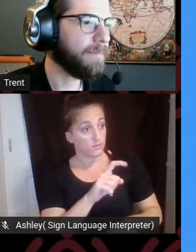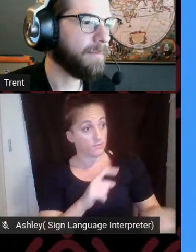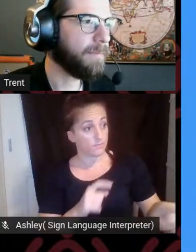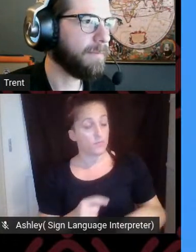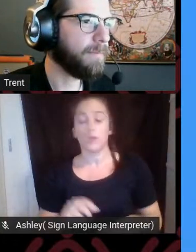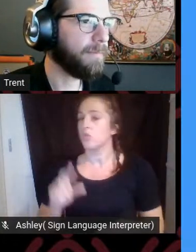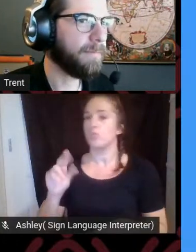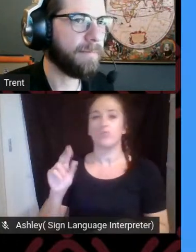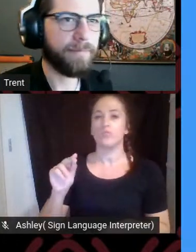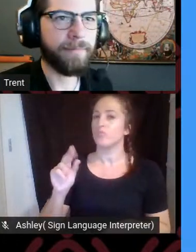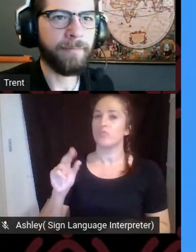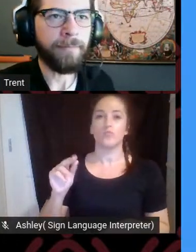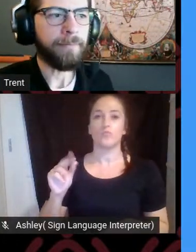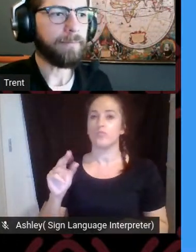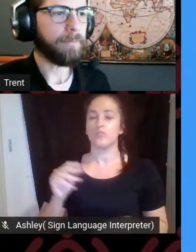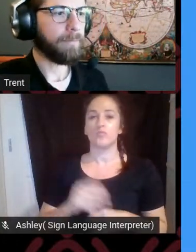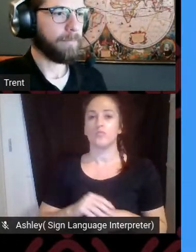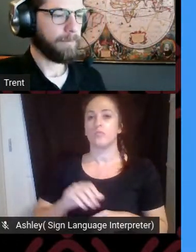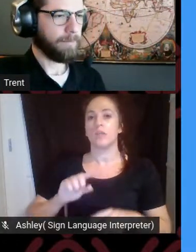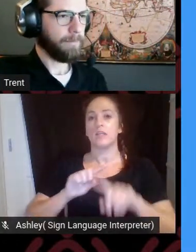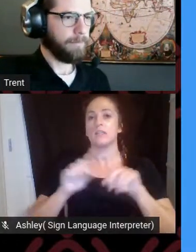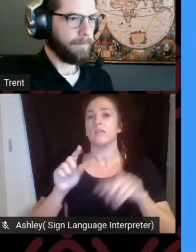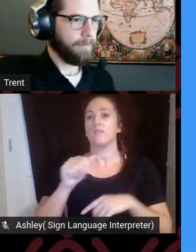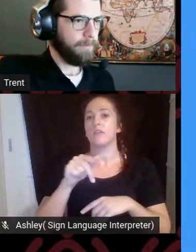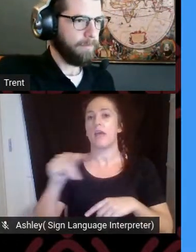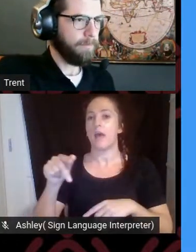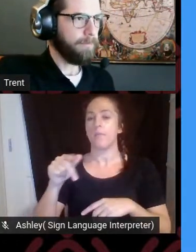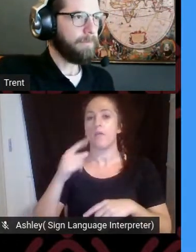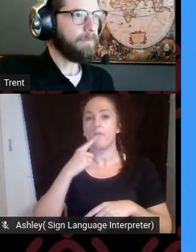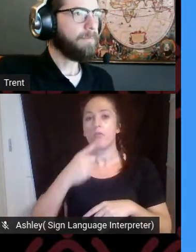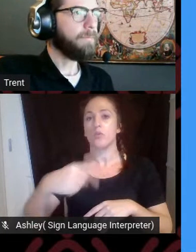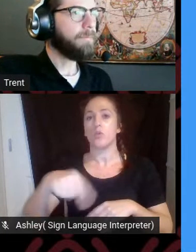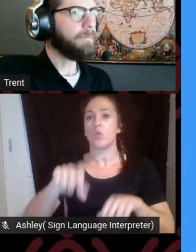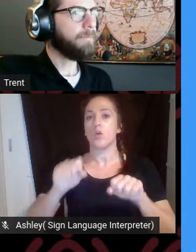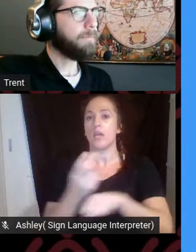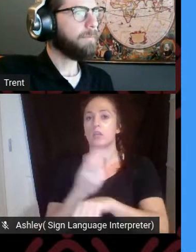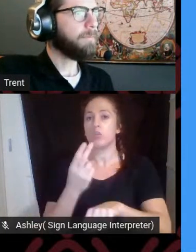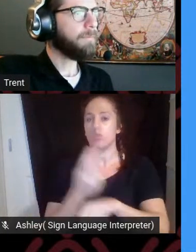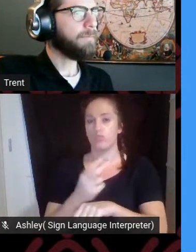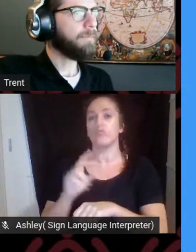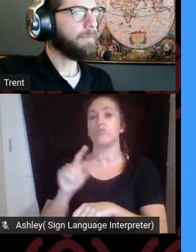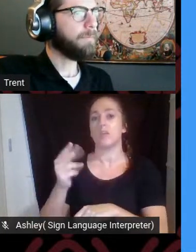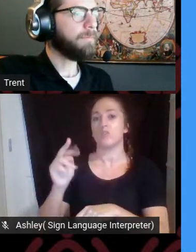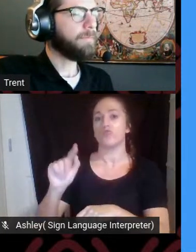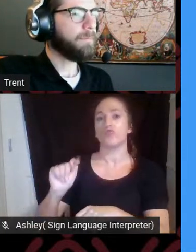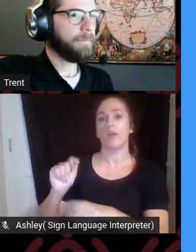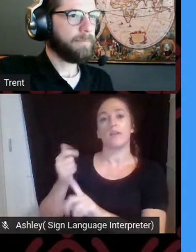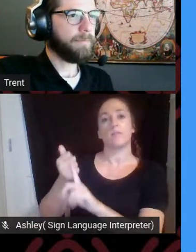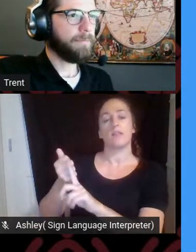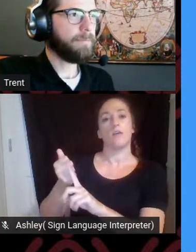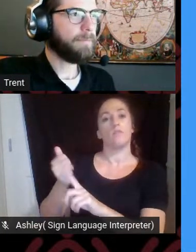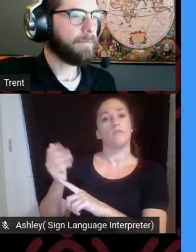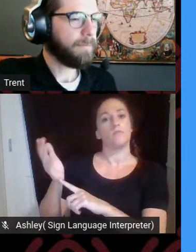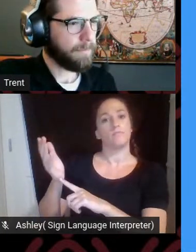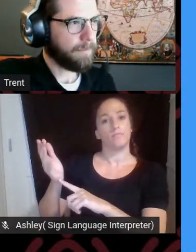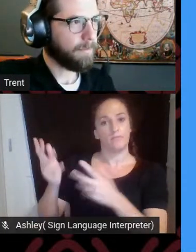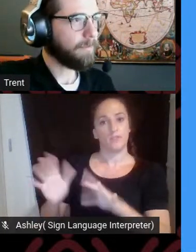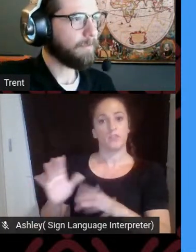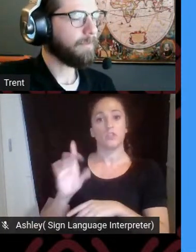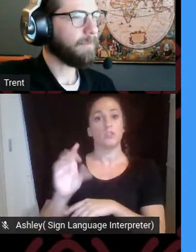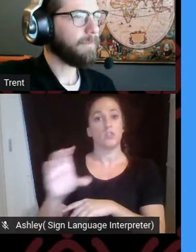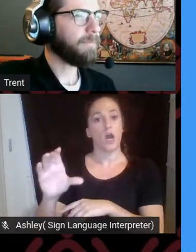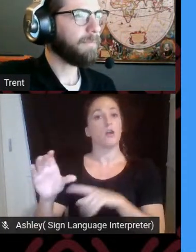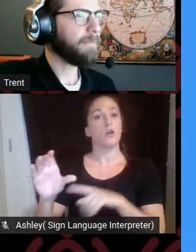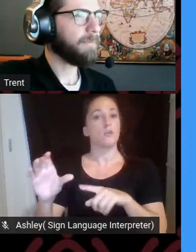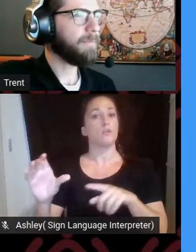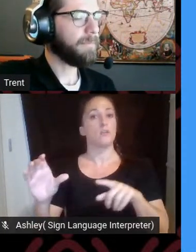to quickly go through some of the other applications that are available to you. Like Trent said, most of the things that you can do in Docs, you can do in Sheets.